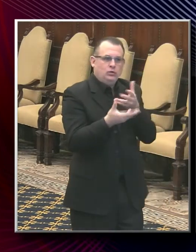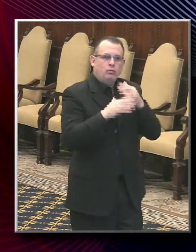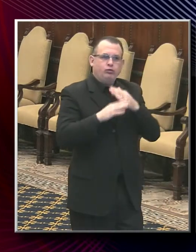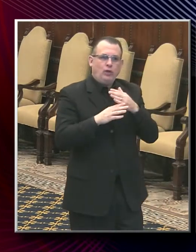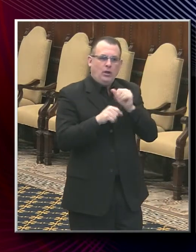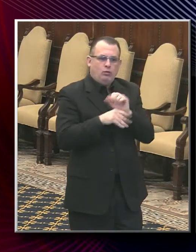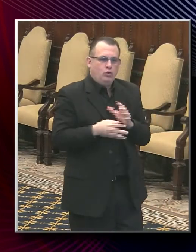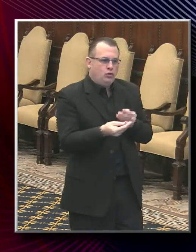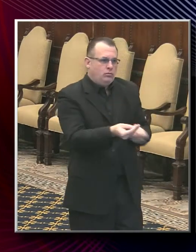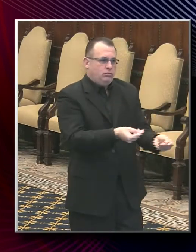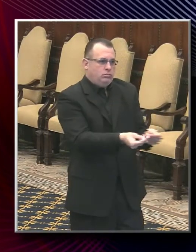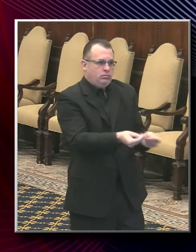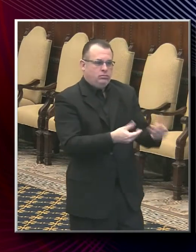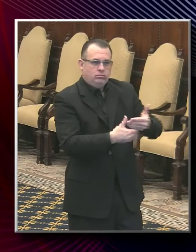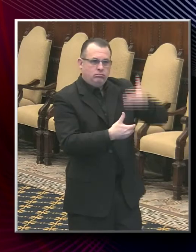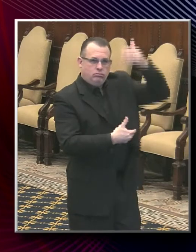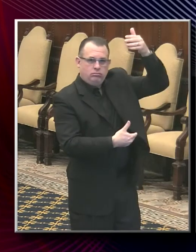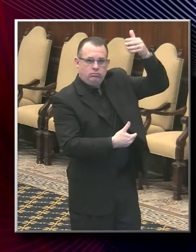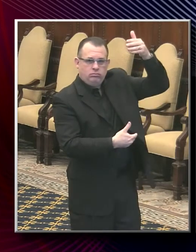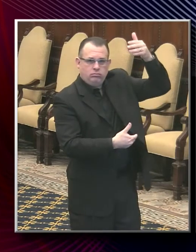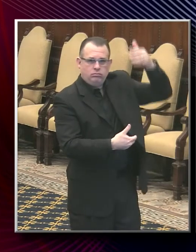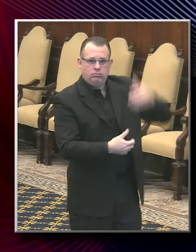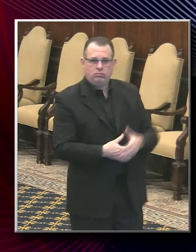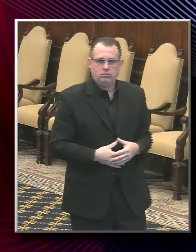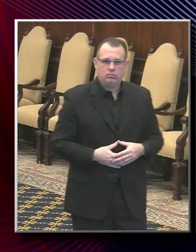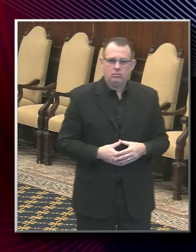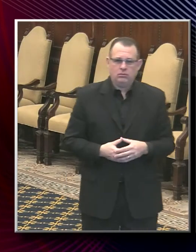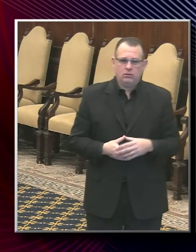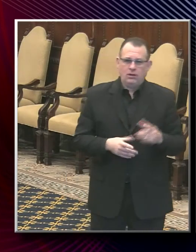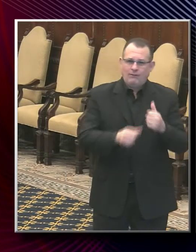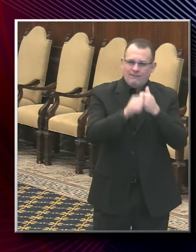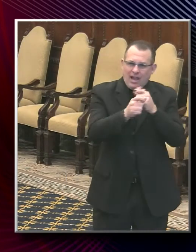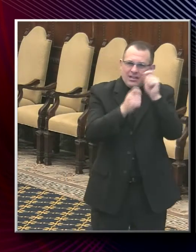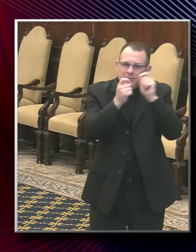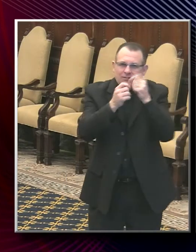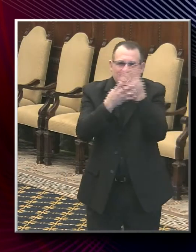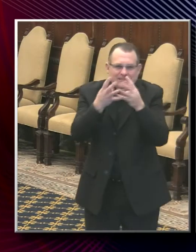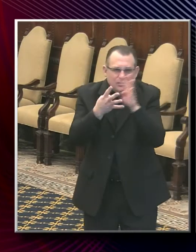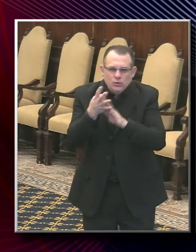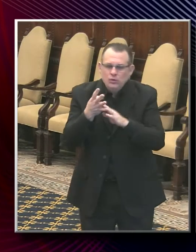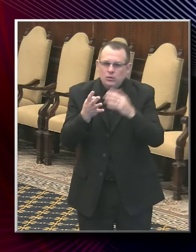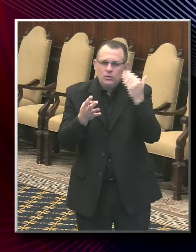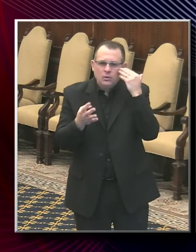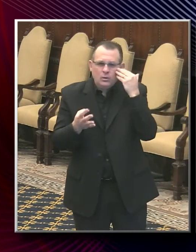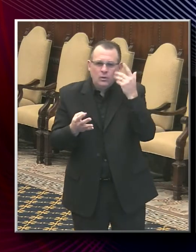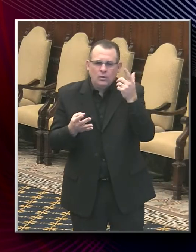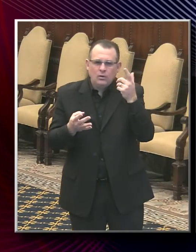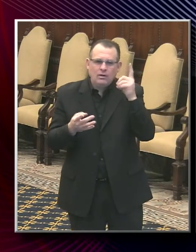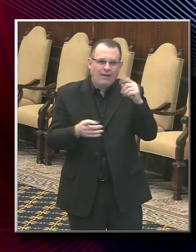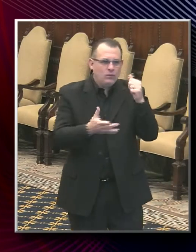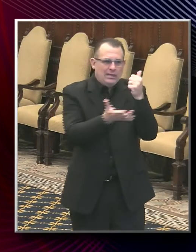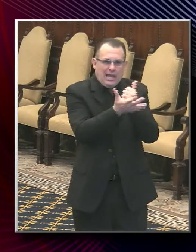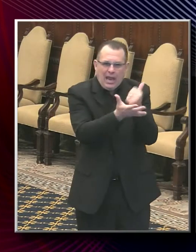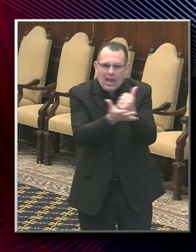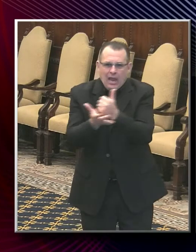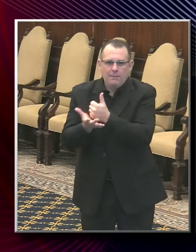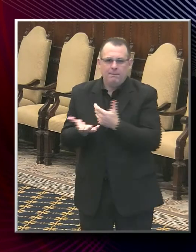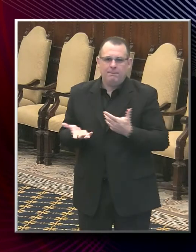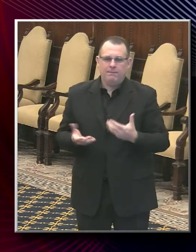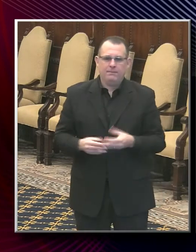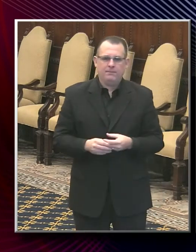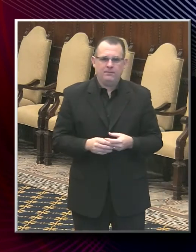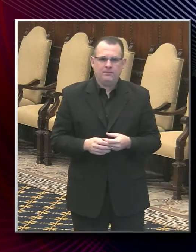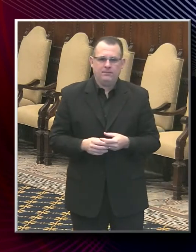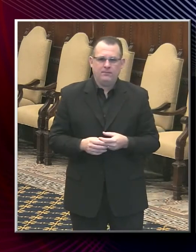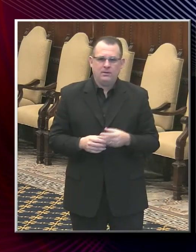on a staggered schedule. All of those things should assist with workers, and many